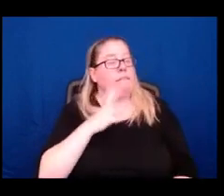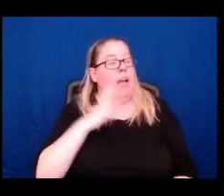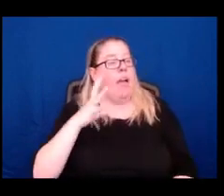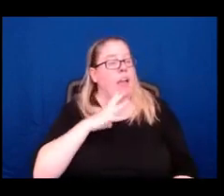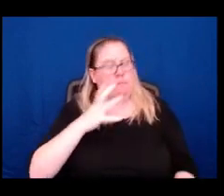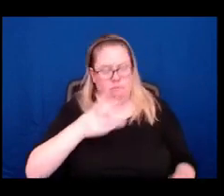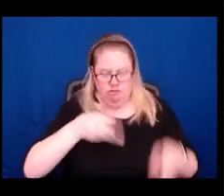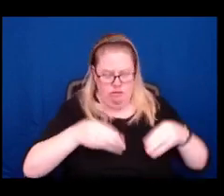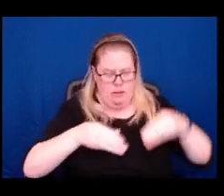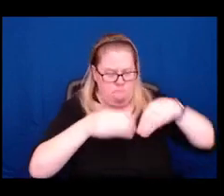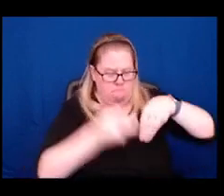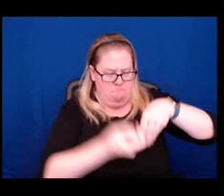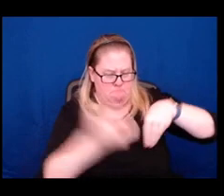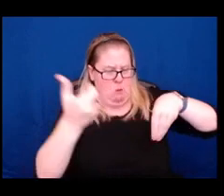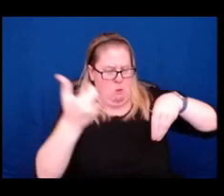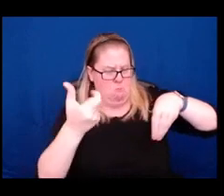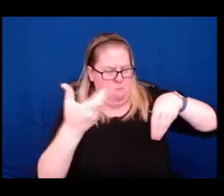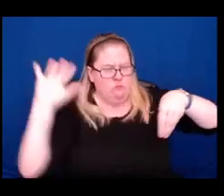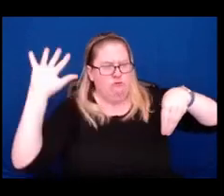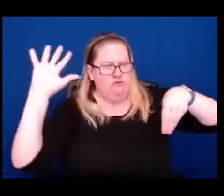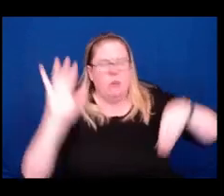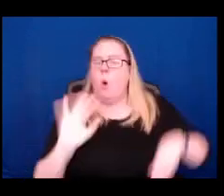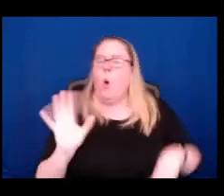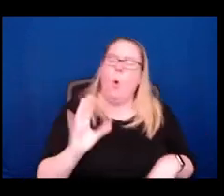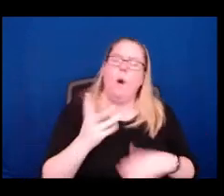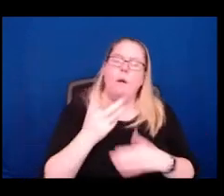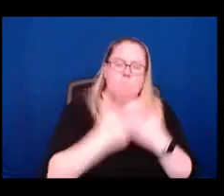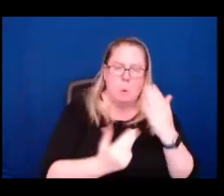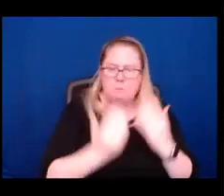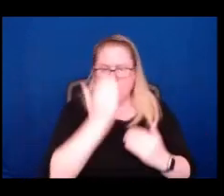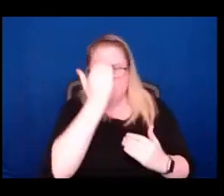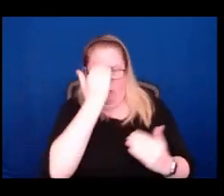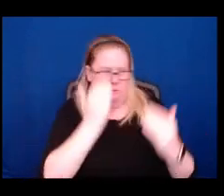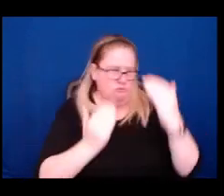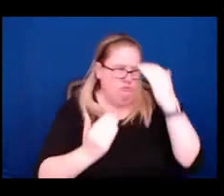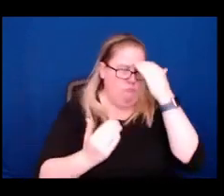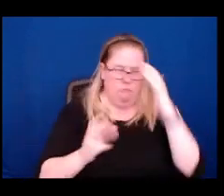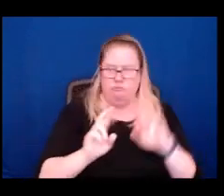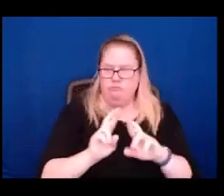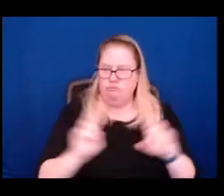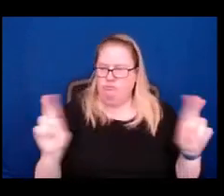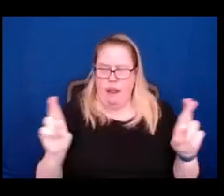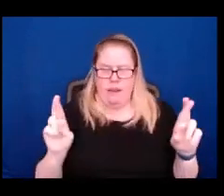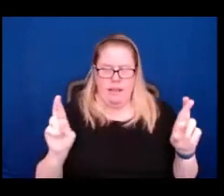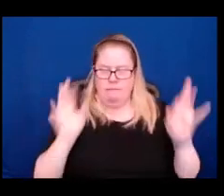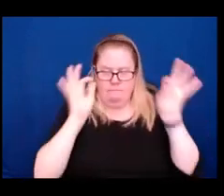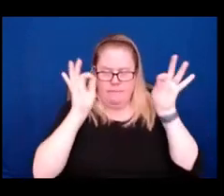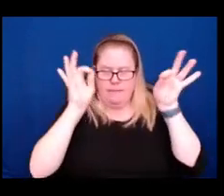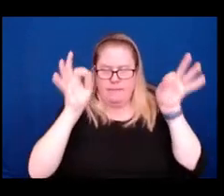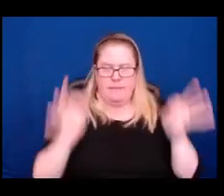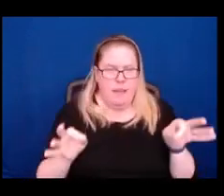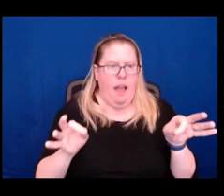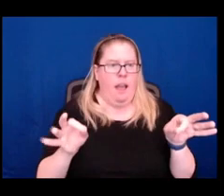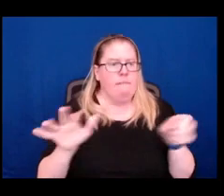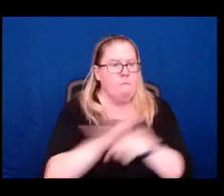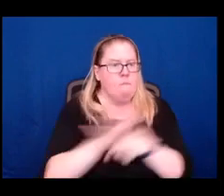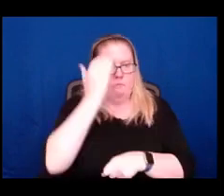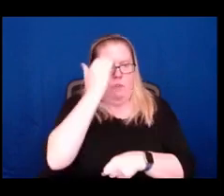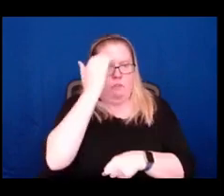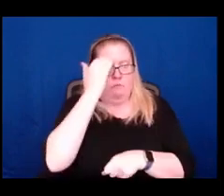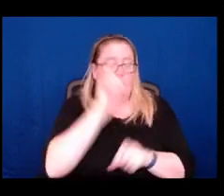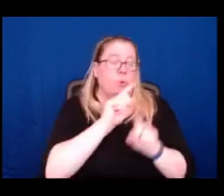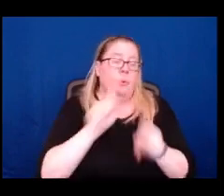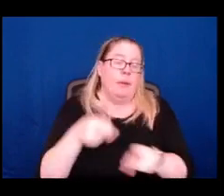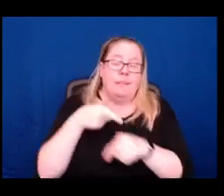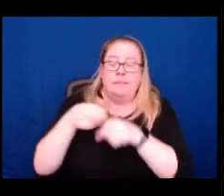let's hurry up and do a hysterectomy. We both wanted to be well-informed and prepared for whatever decision I made. So